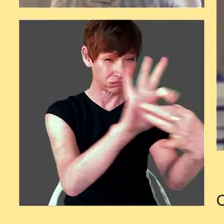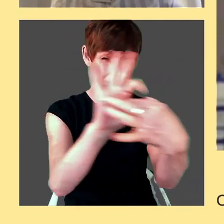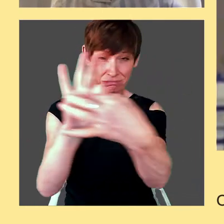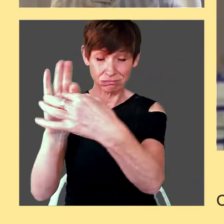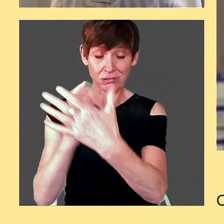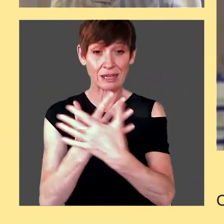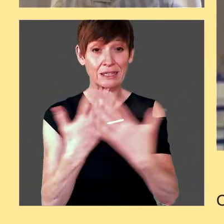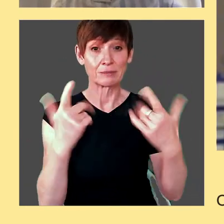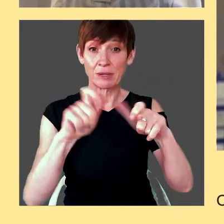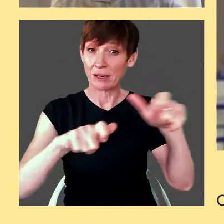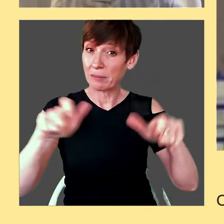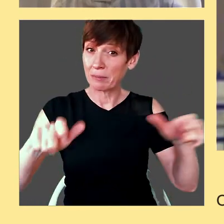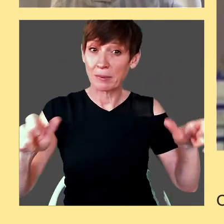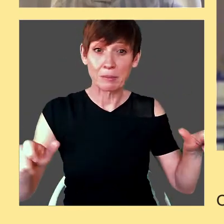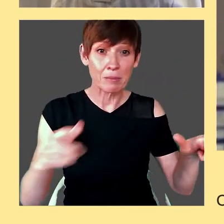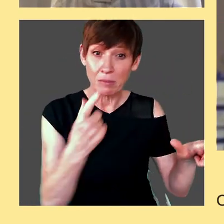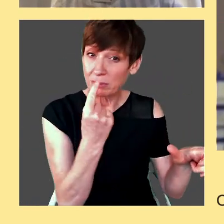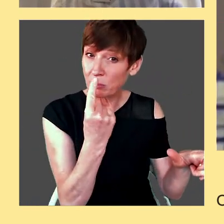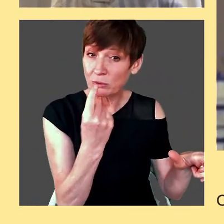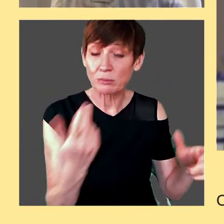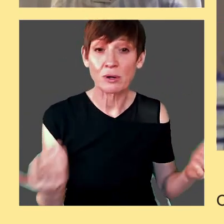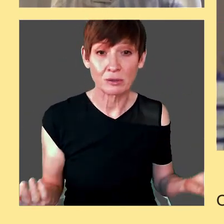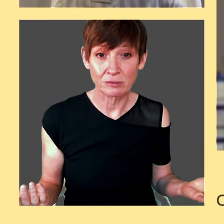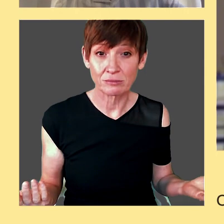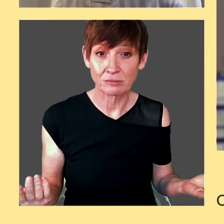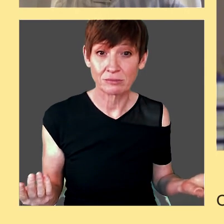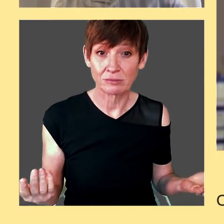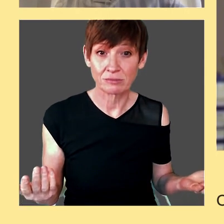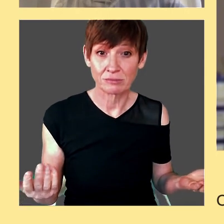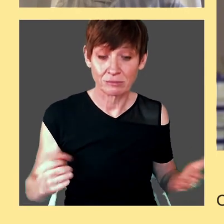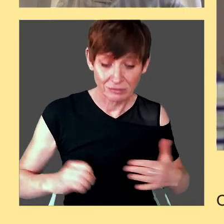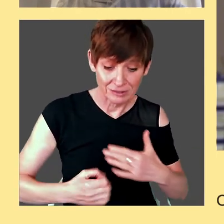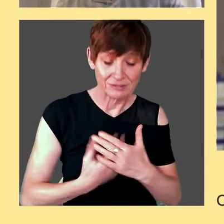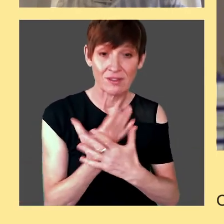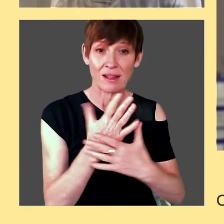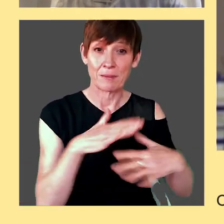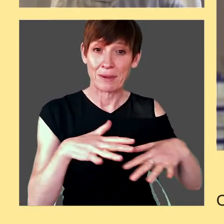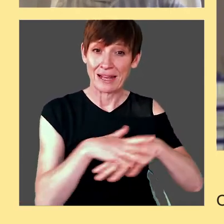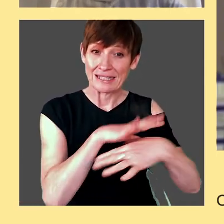can. This is a kind of build up your network.